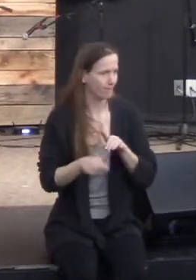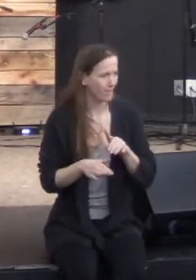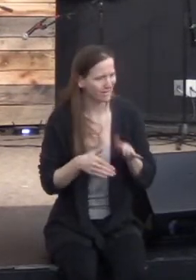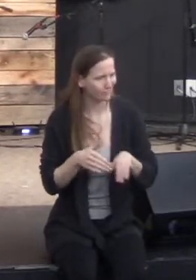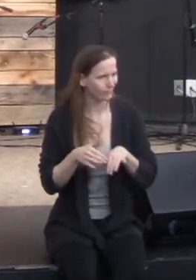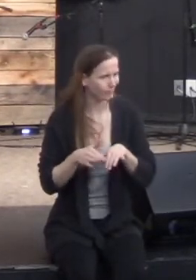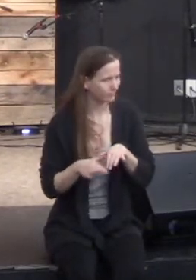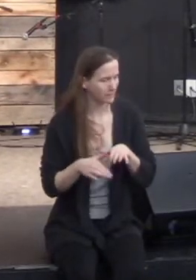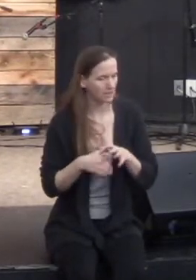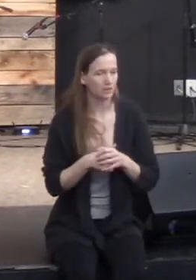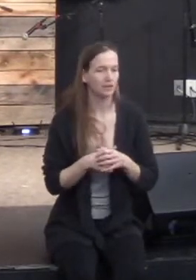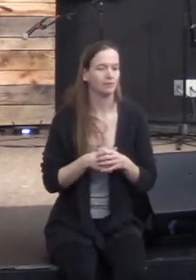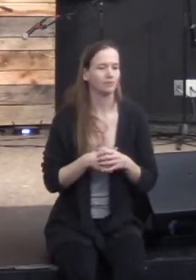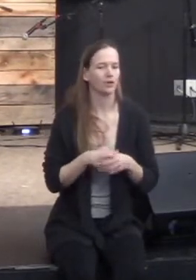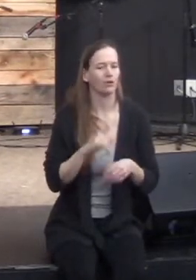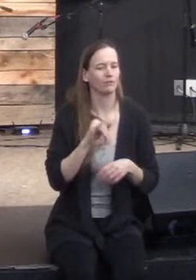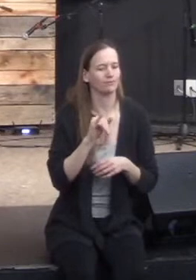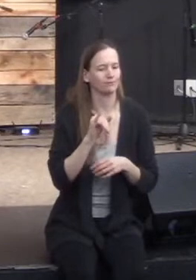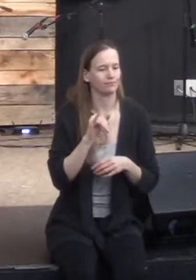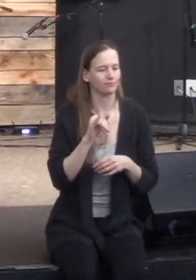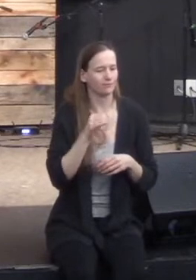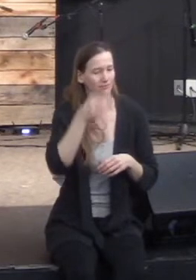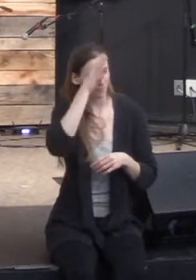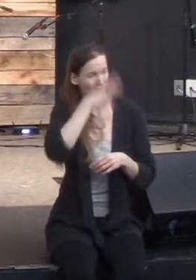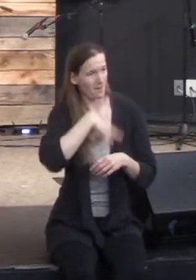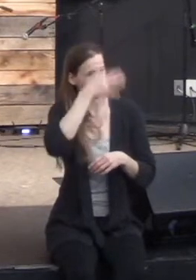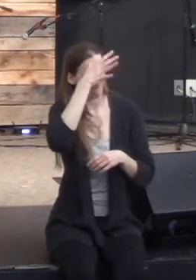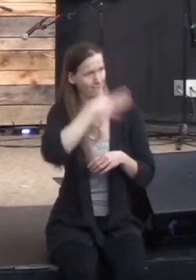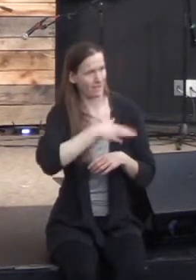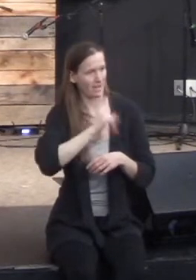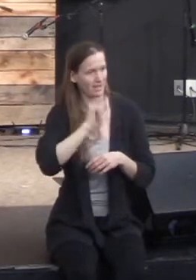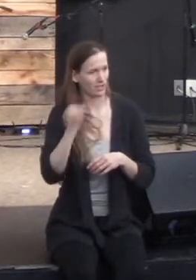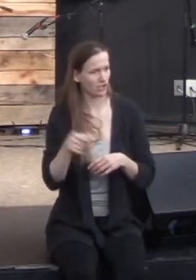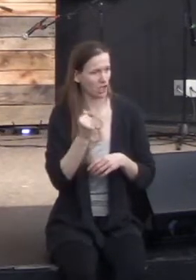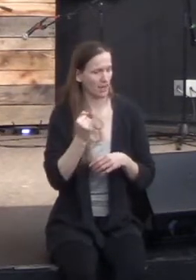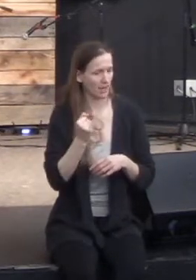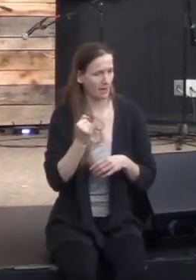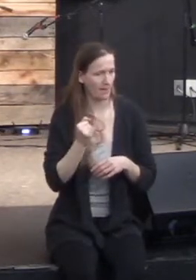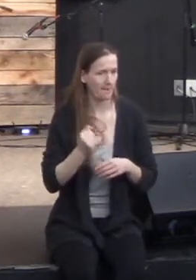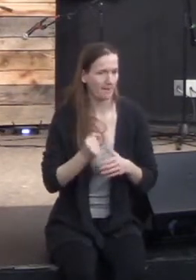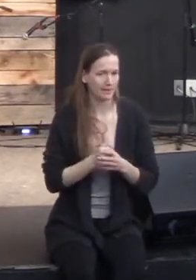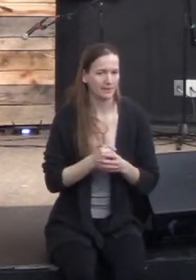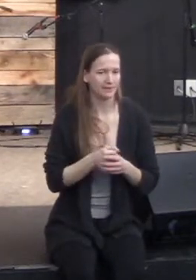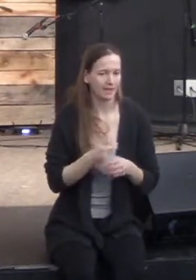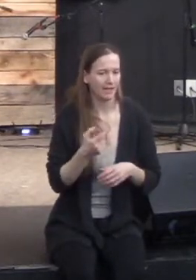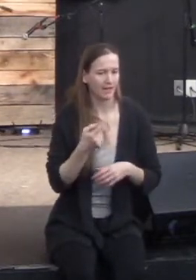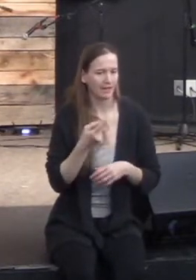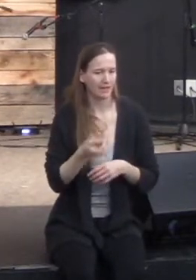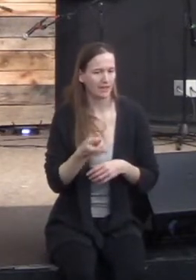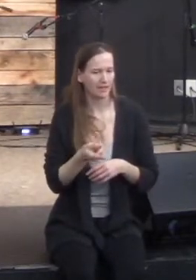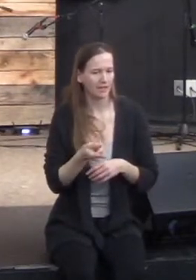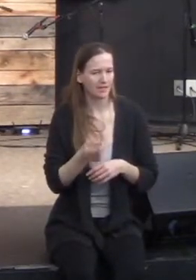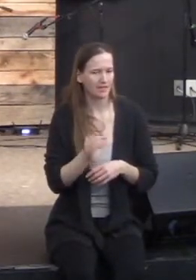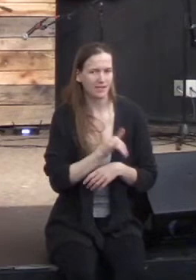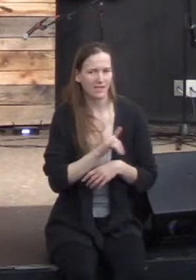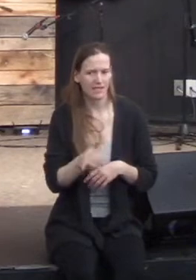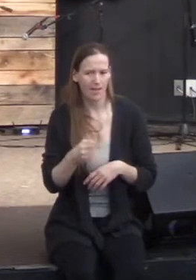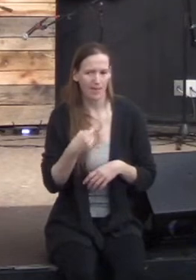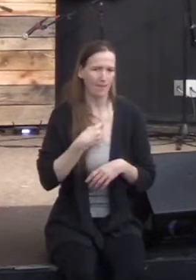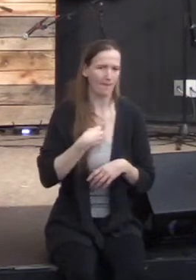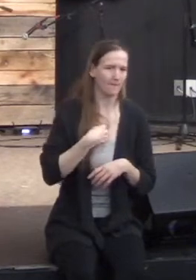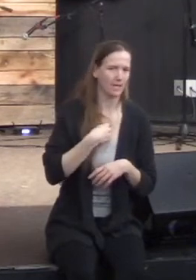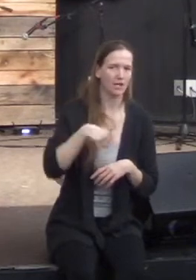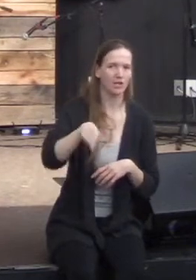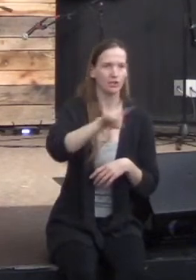he's me. He's you. His story is our story. And of course, even Paul would say, yeah, Jacob eventually